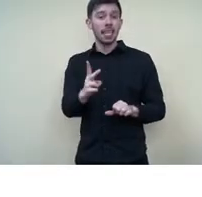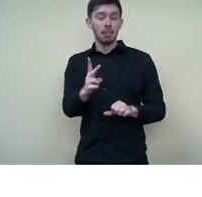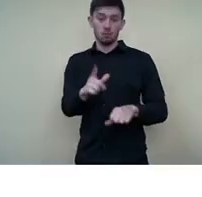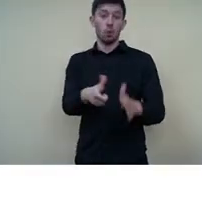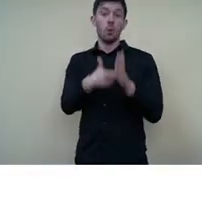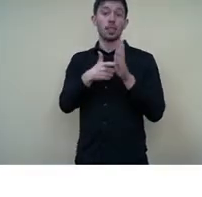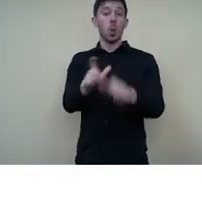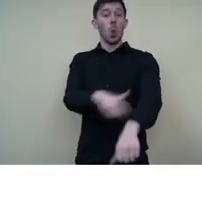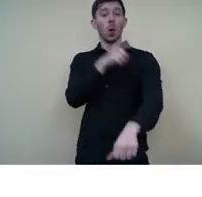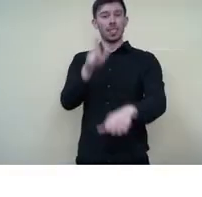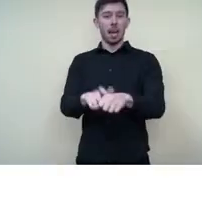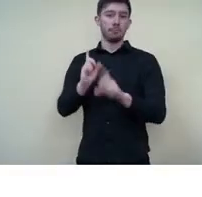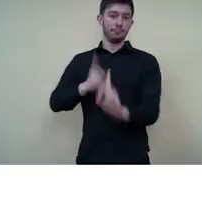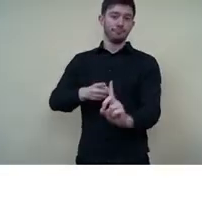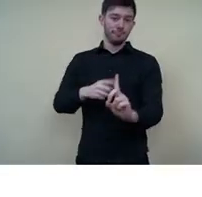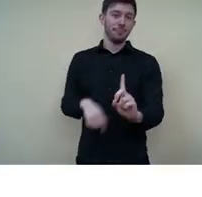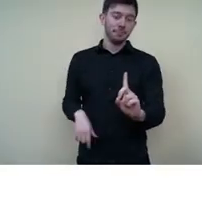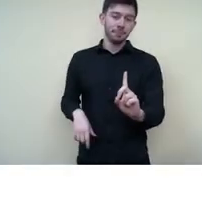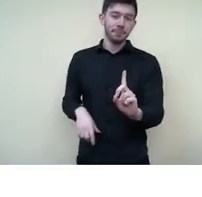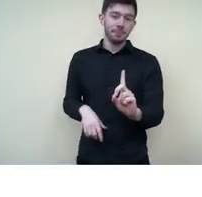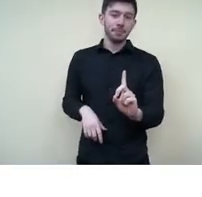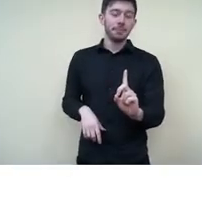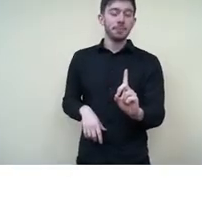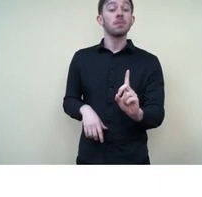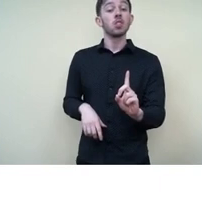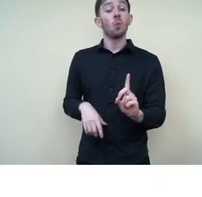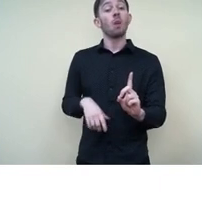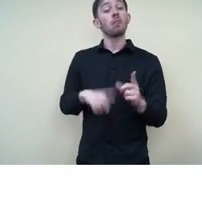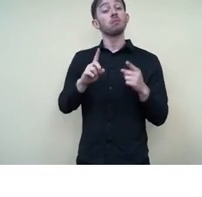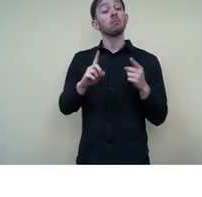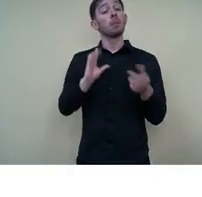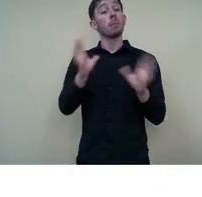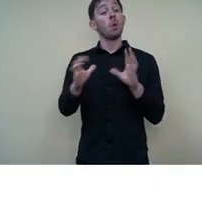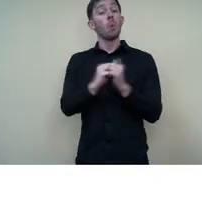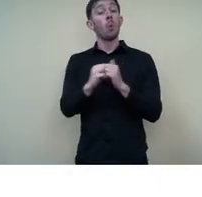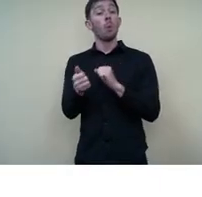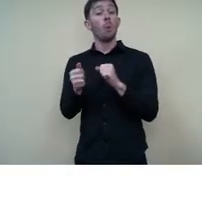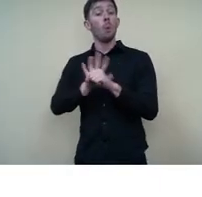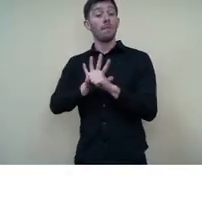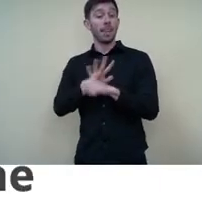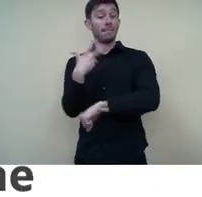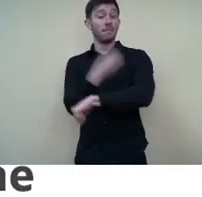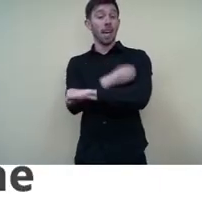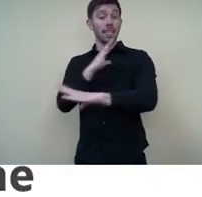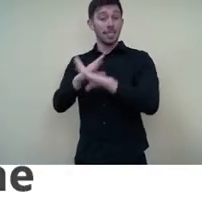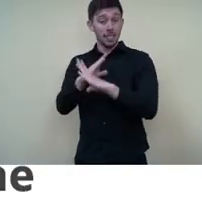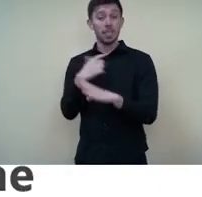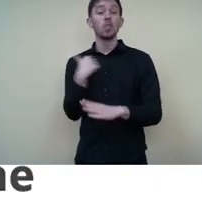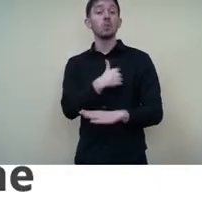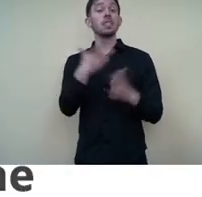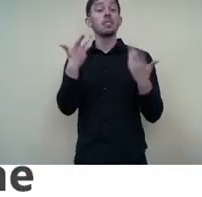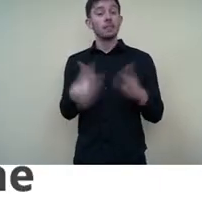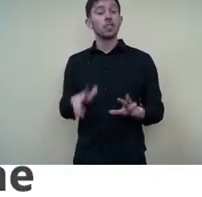long time. That's the bottom line. And so contrast this with the COVID-19 vaccine, where what we